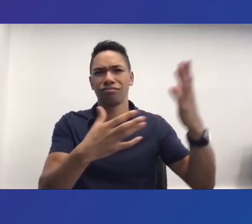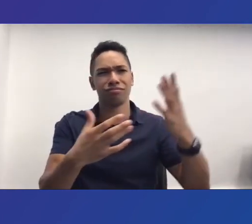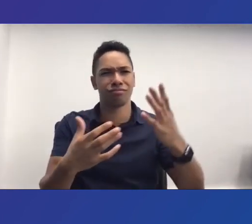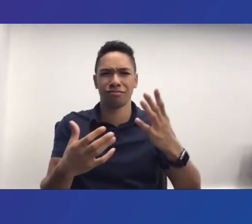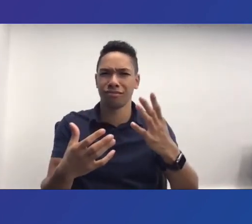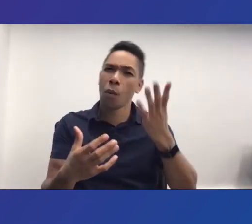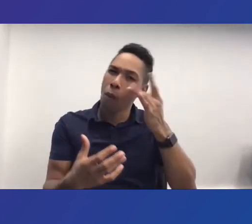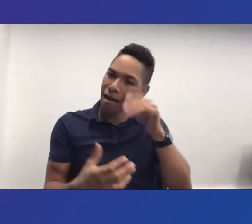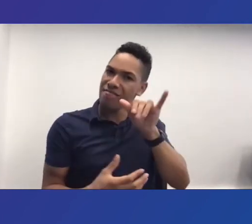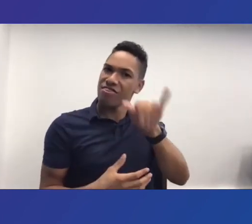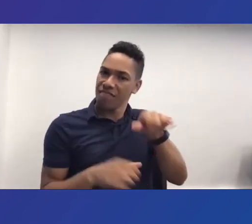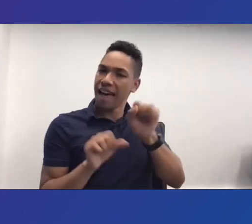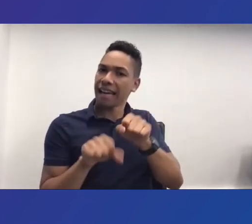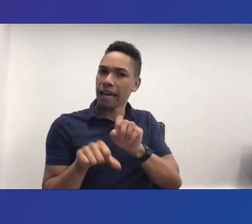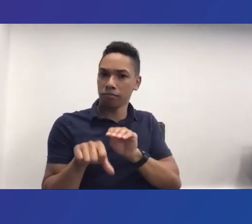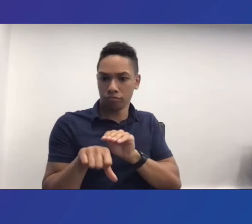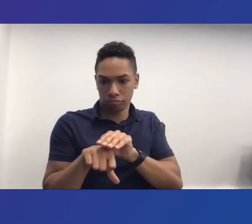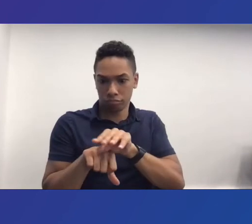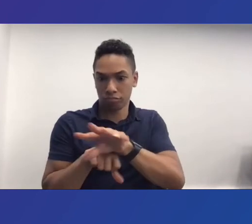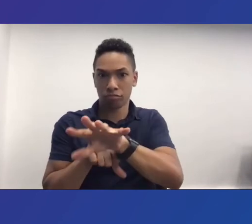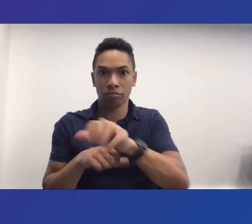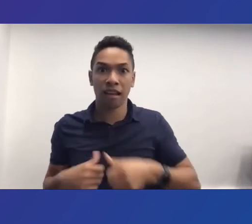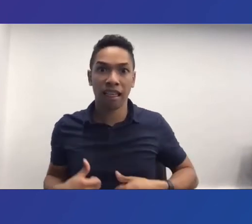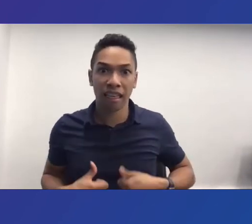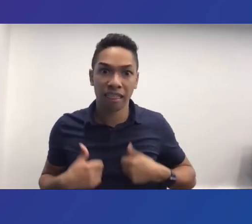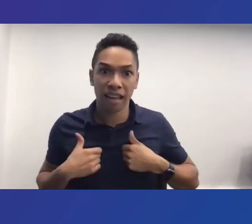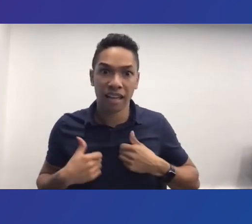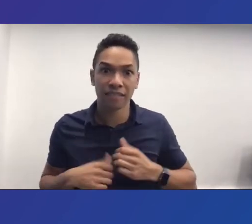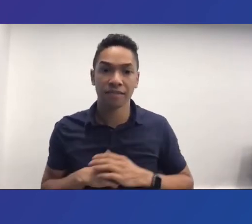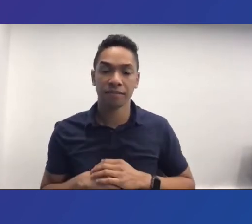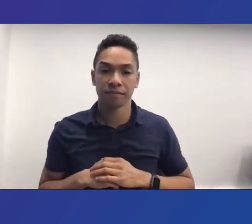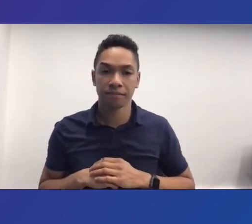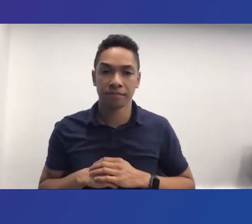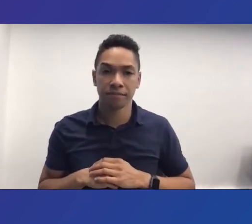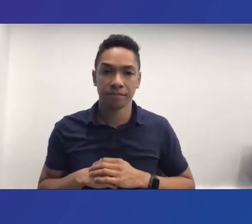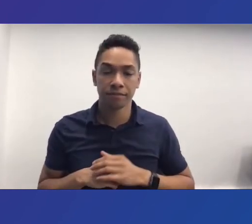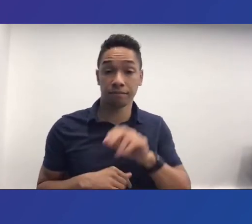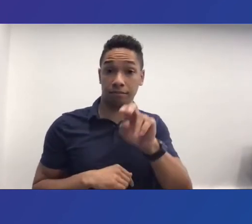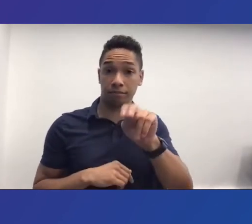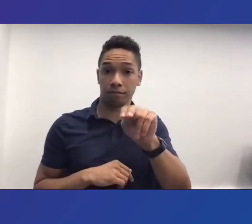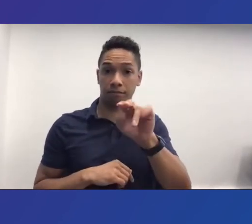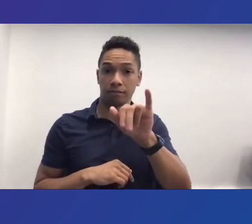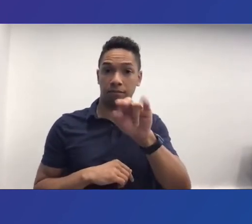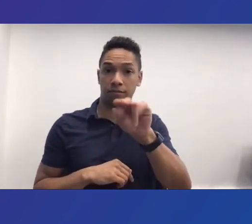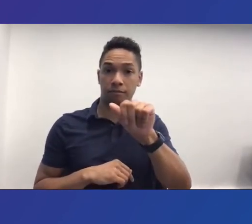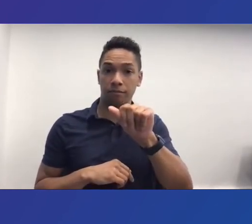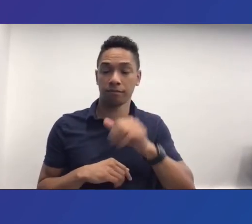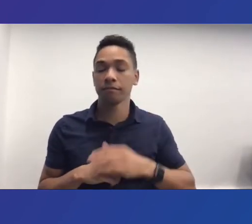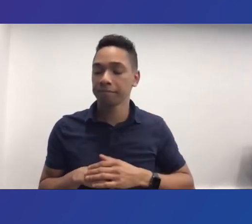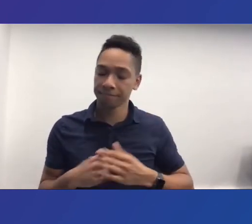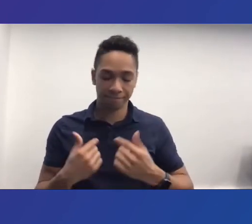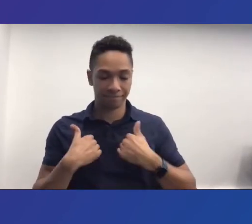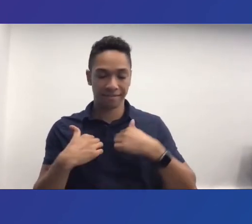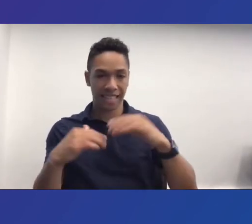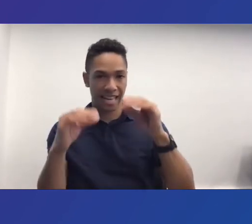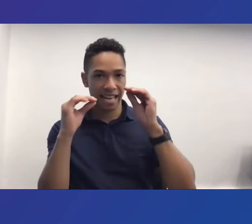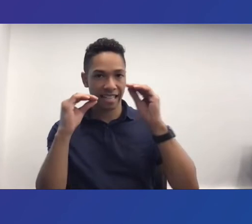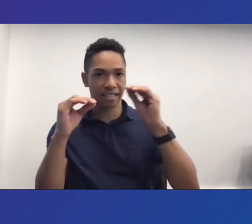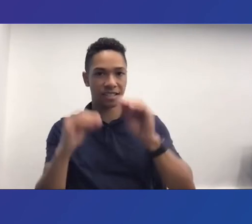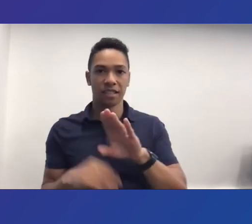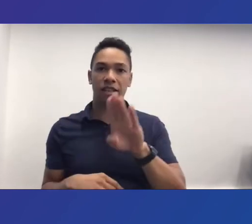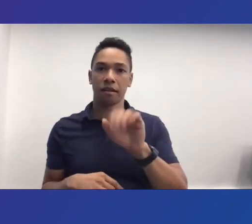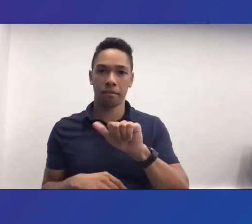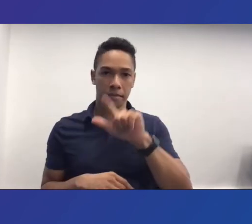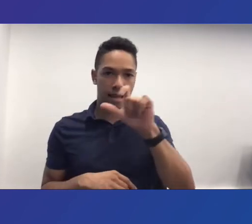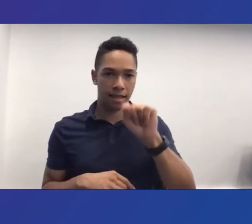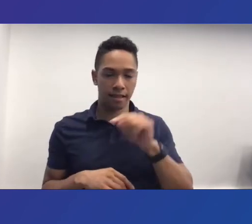lives. Yeah. Nina here. So I teach ballet, and